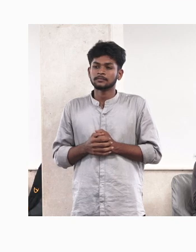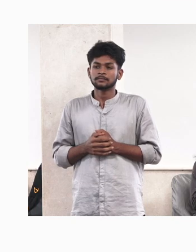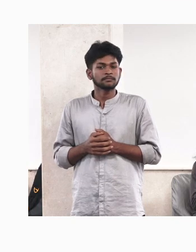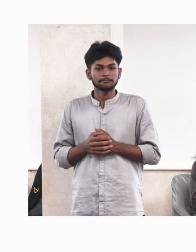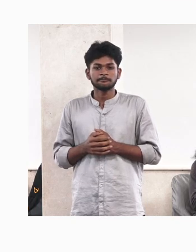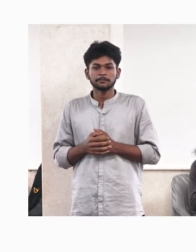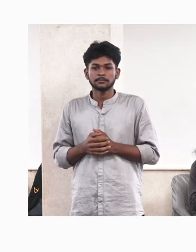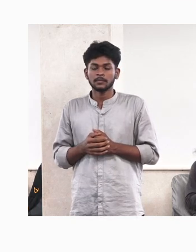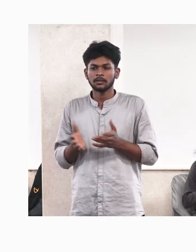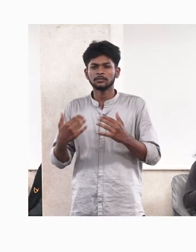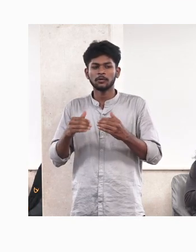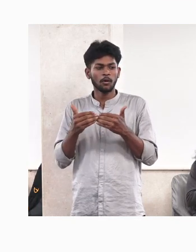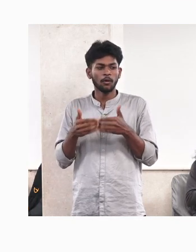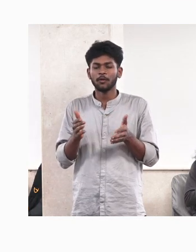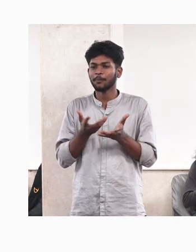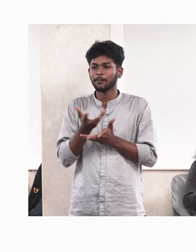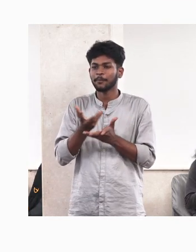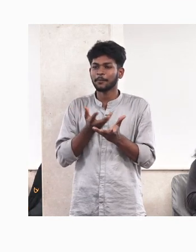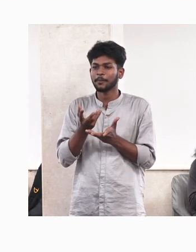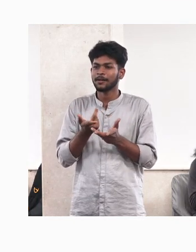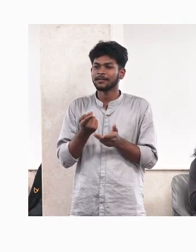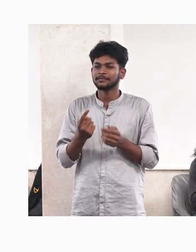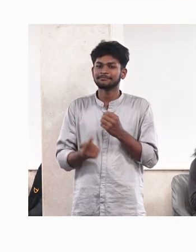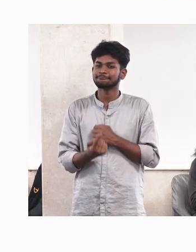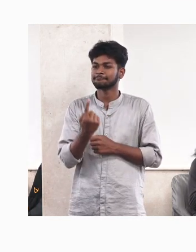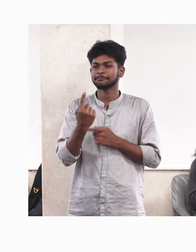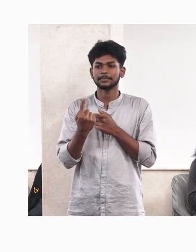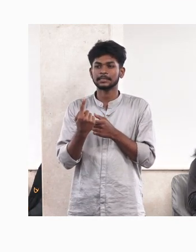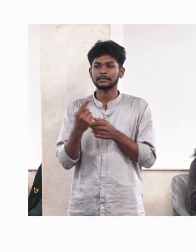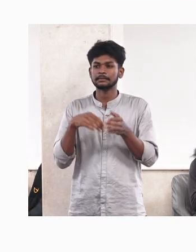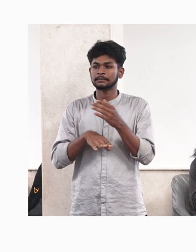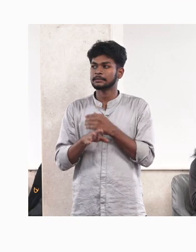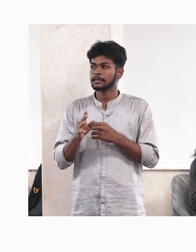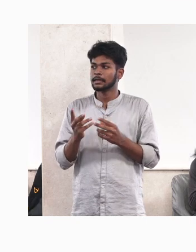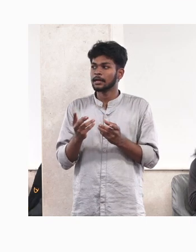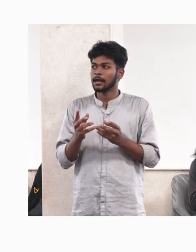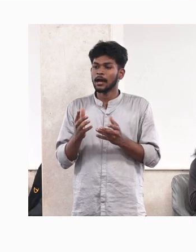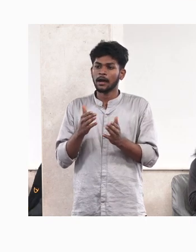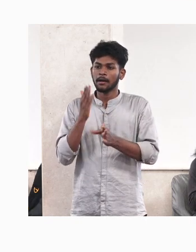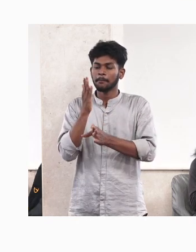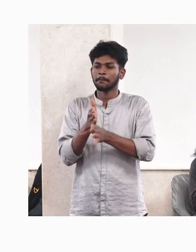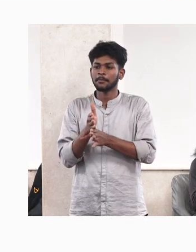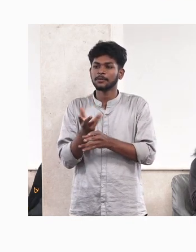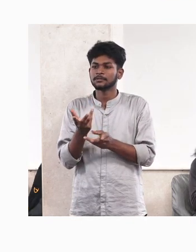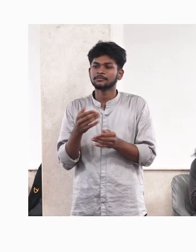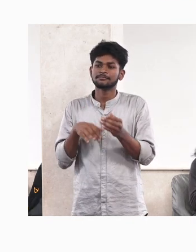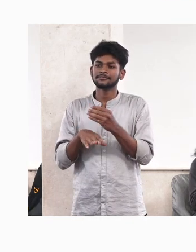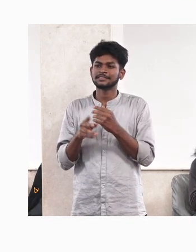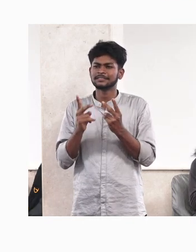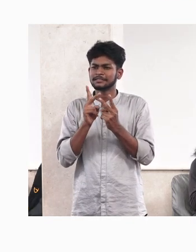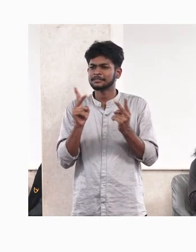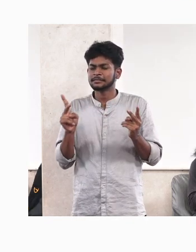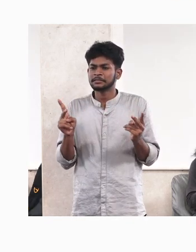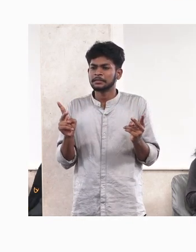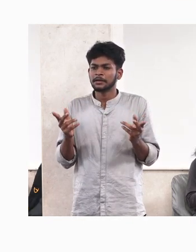So open dialogue approach is one of the most studied approach in the world. Are more than